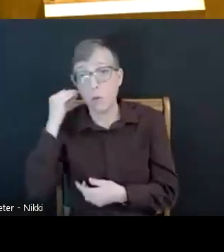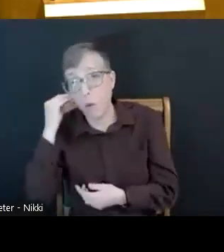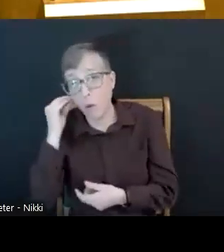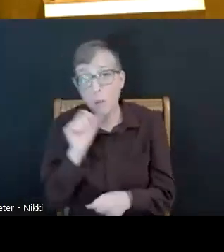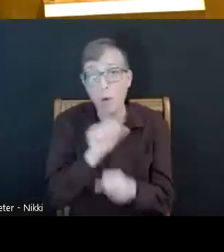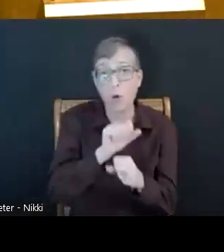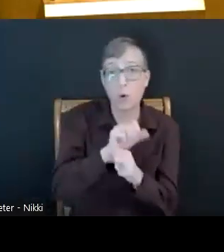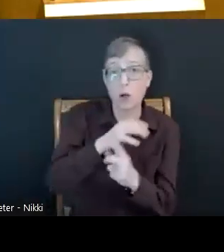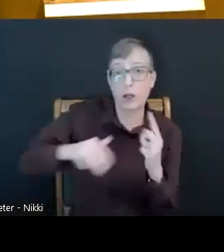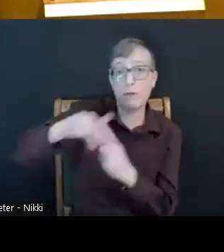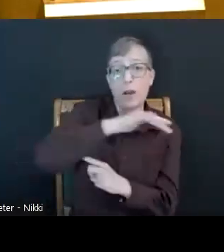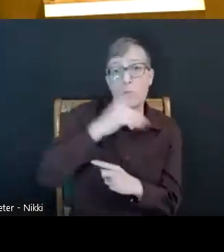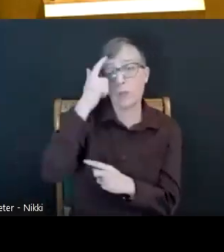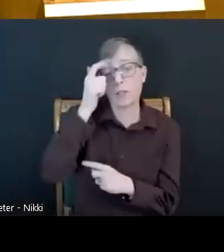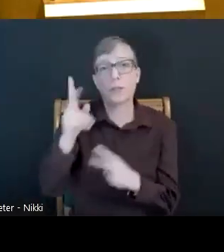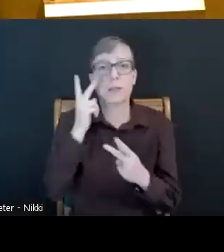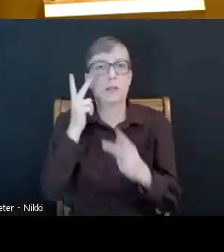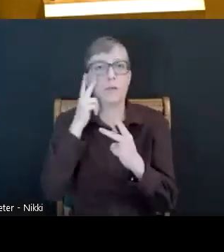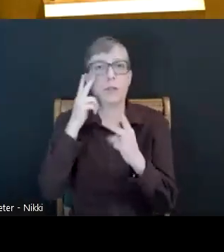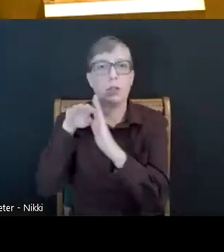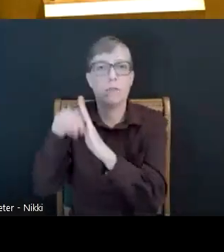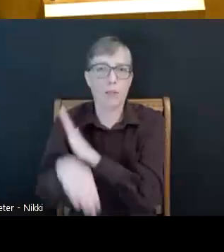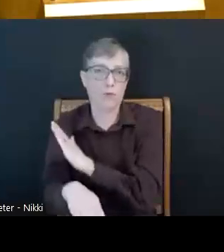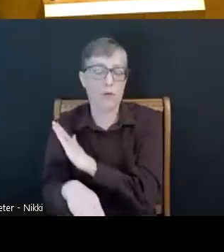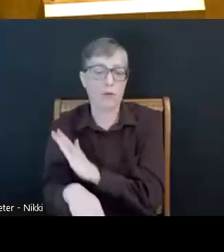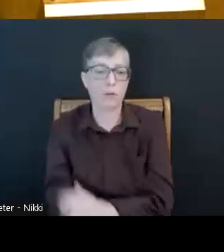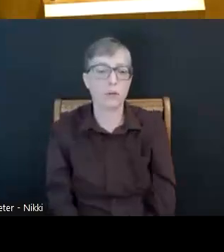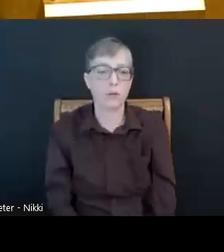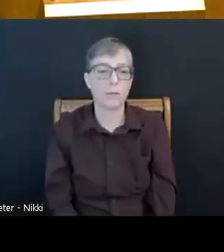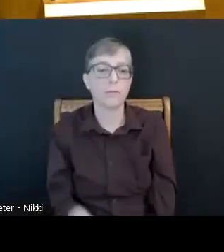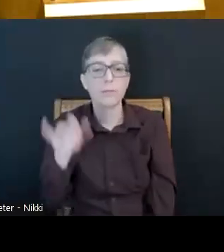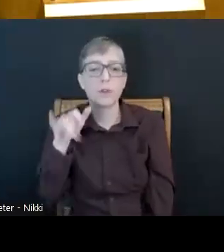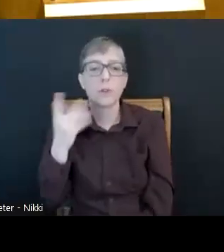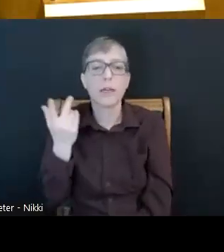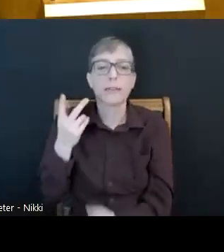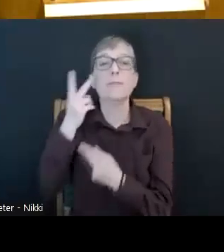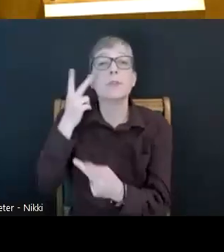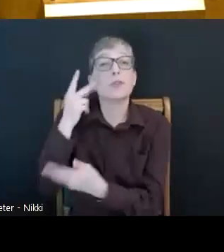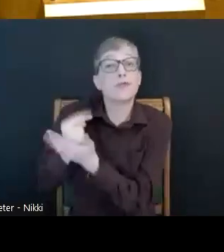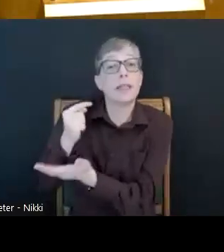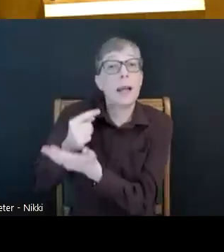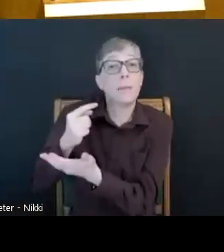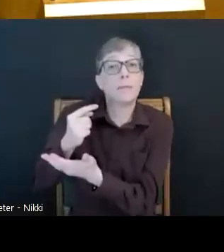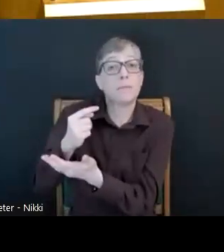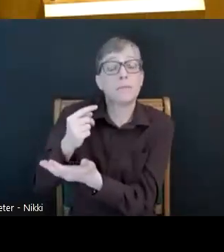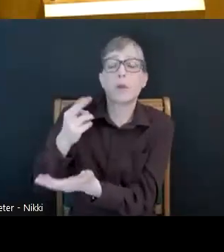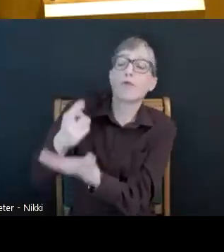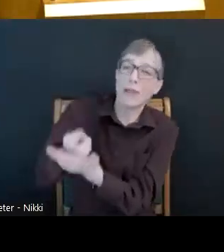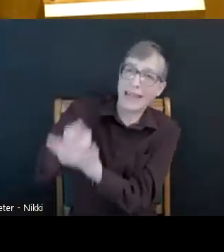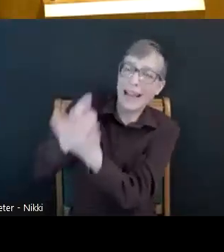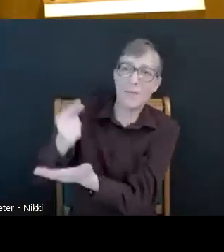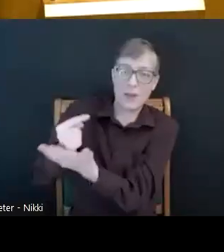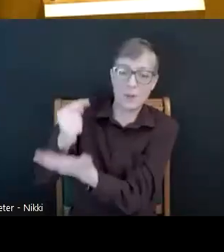of vision. And this is a domain of vision rehabilitation therapy. And then there's another group of specialists called orientation